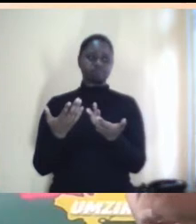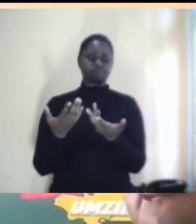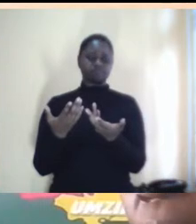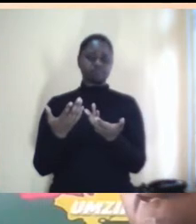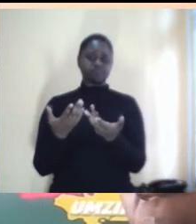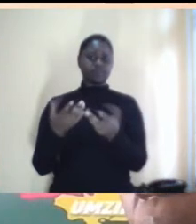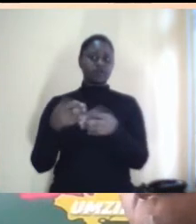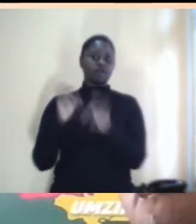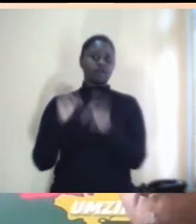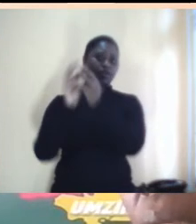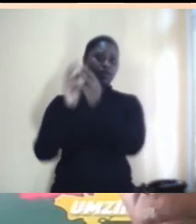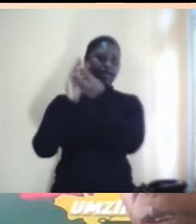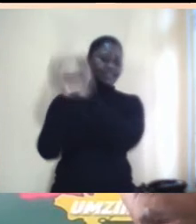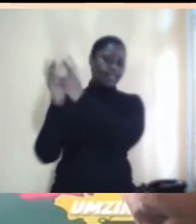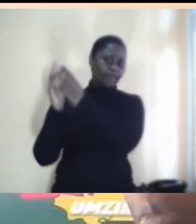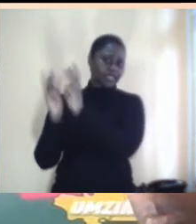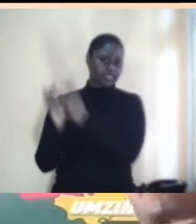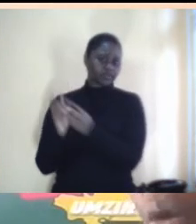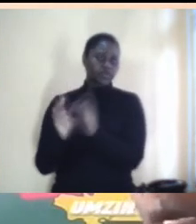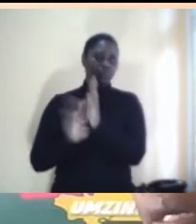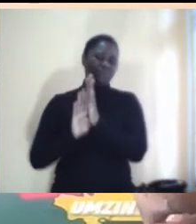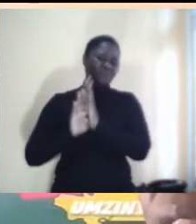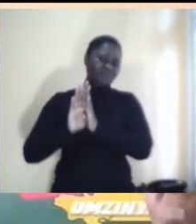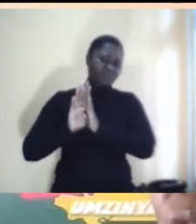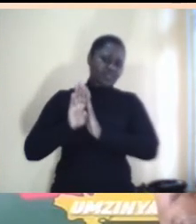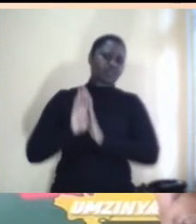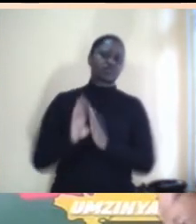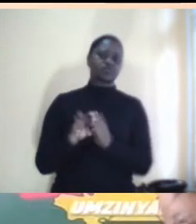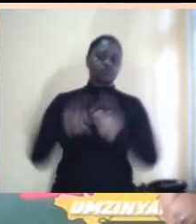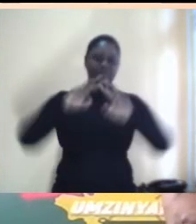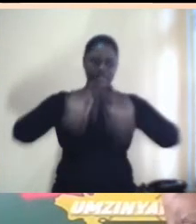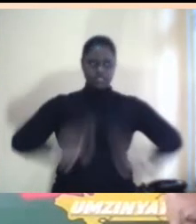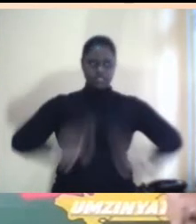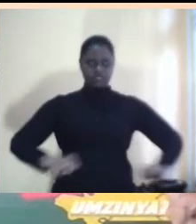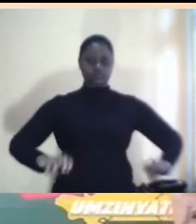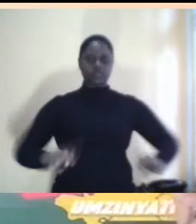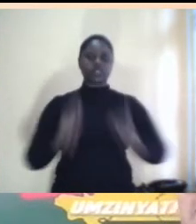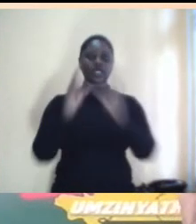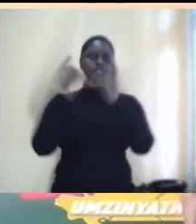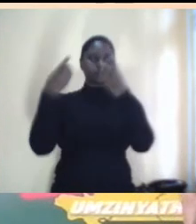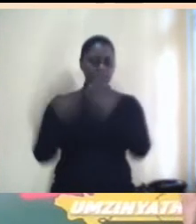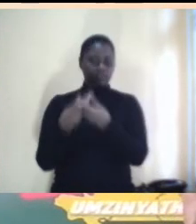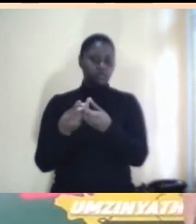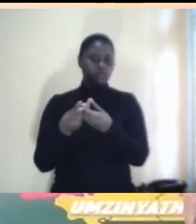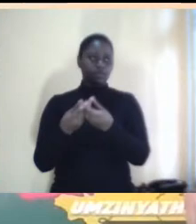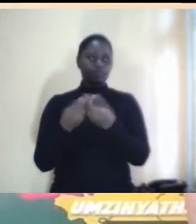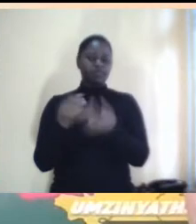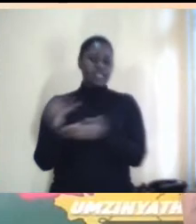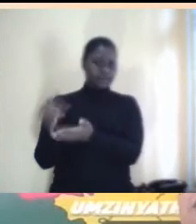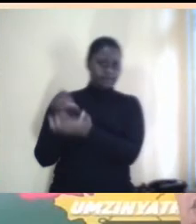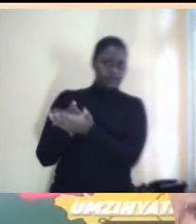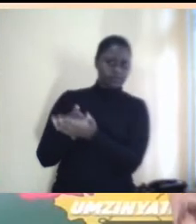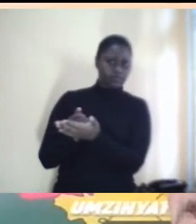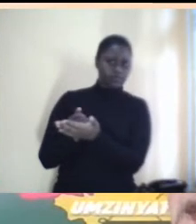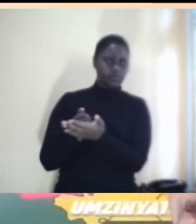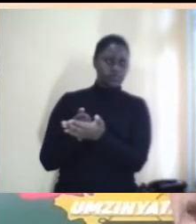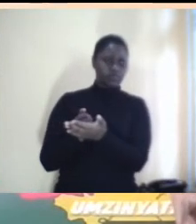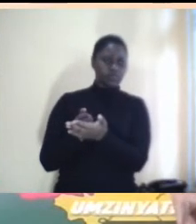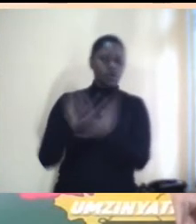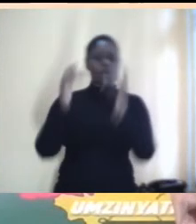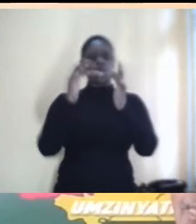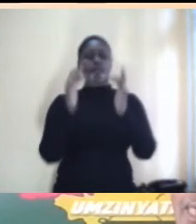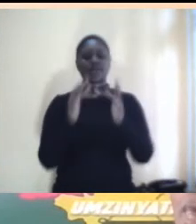the different climates developed by our researchers. The department is invested on